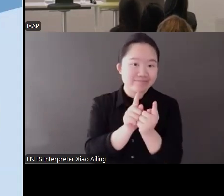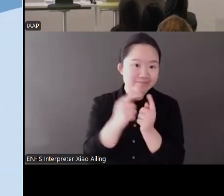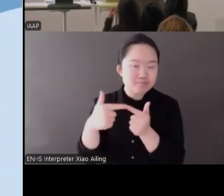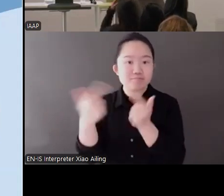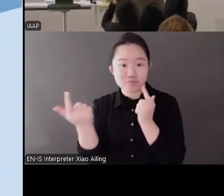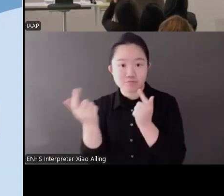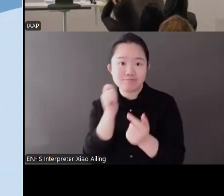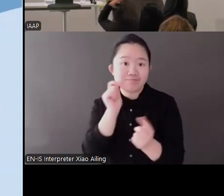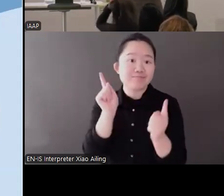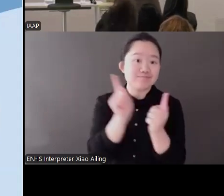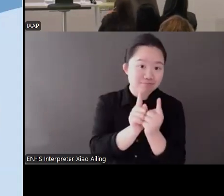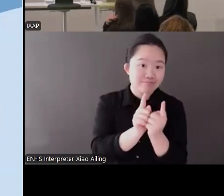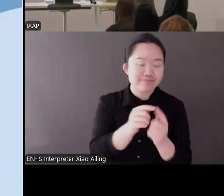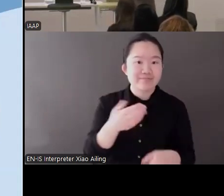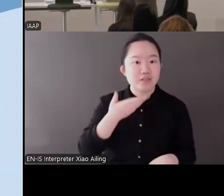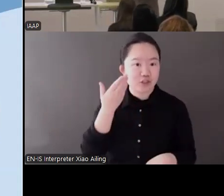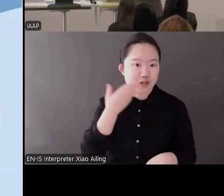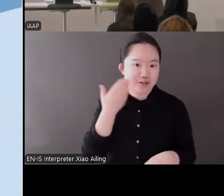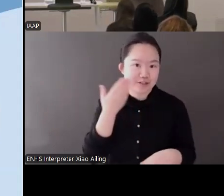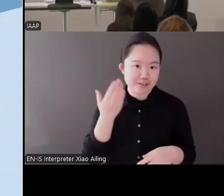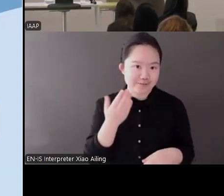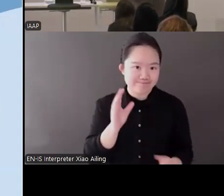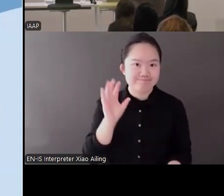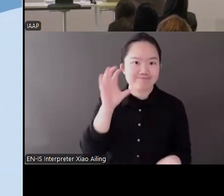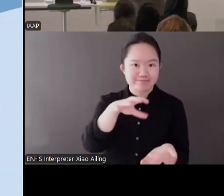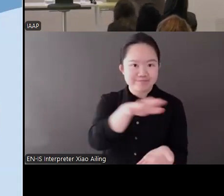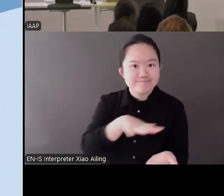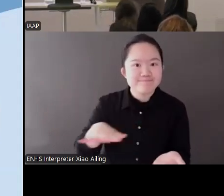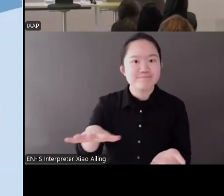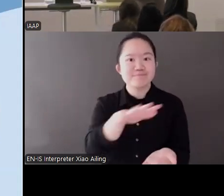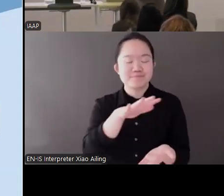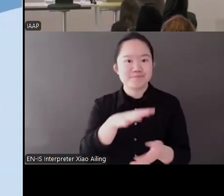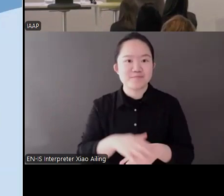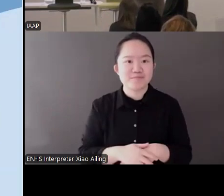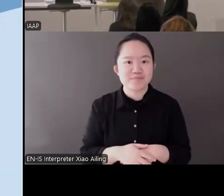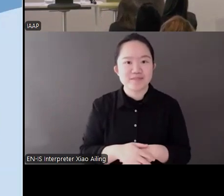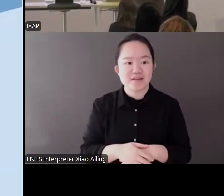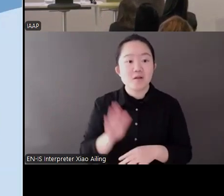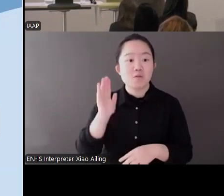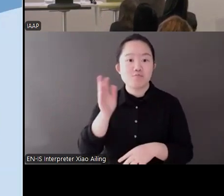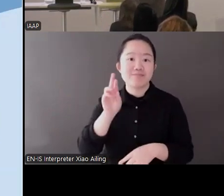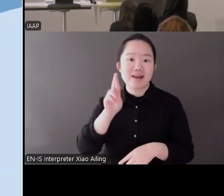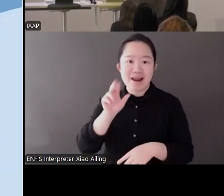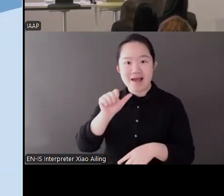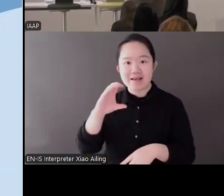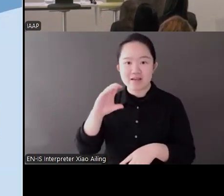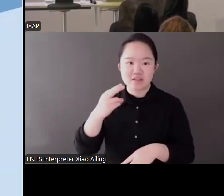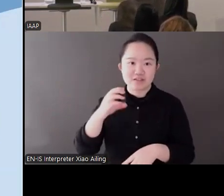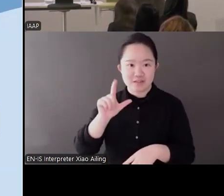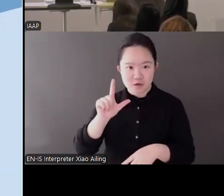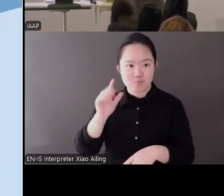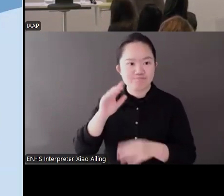to thank our sponsors. I need to say this many times, but it is essential, and we are truly grateful to